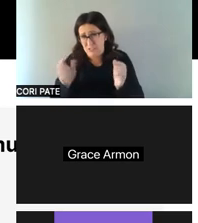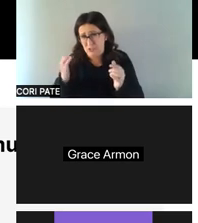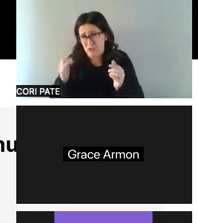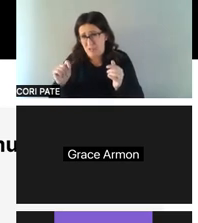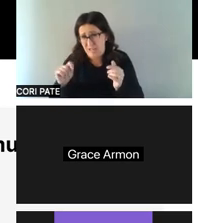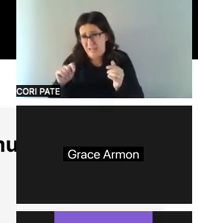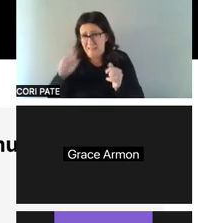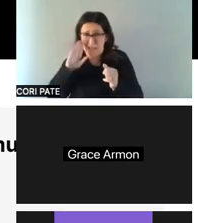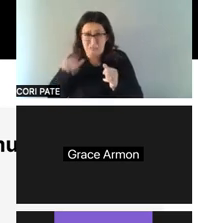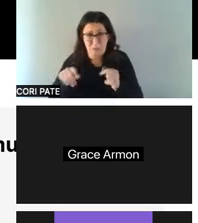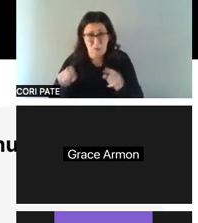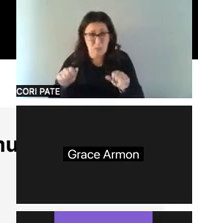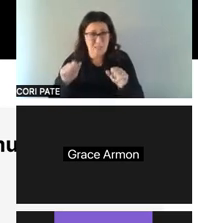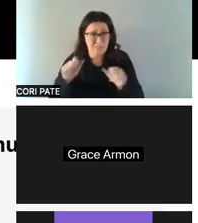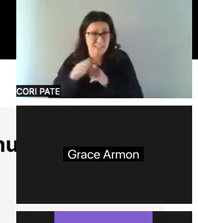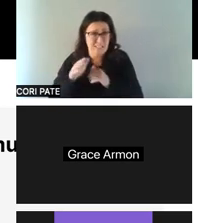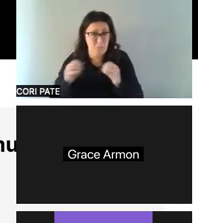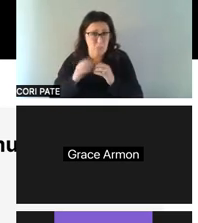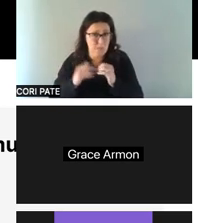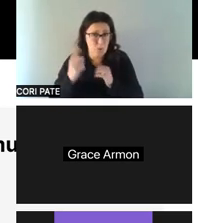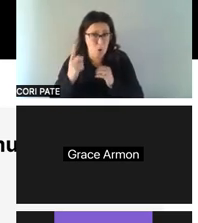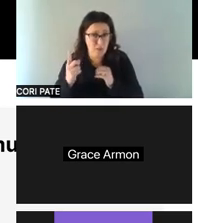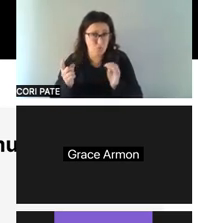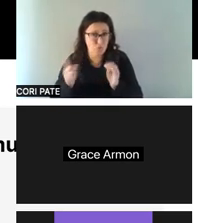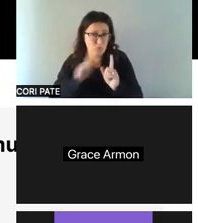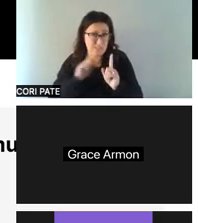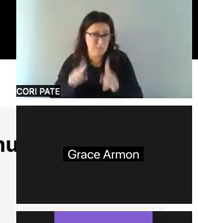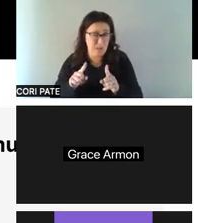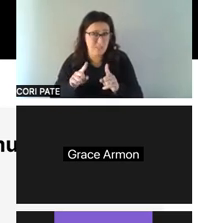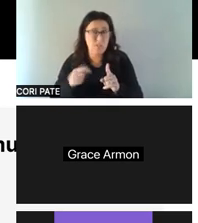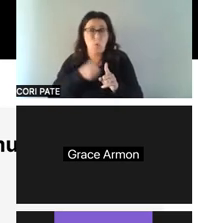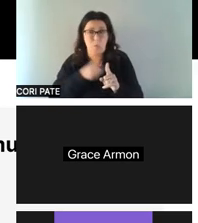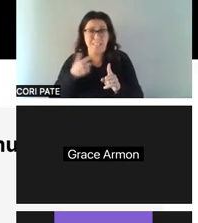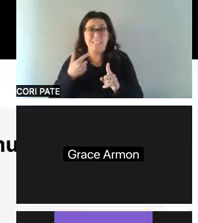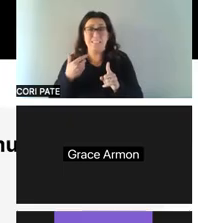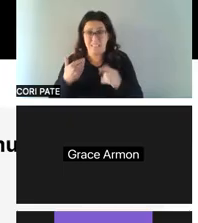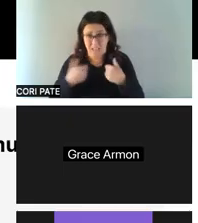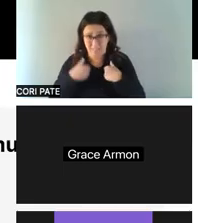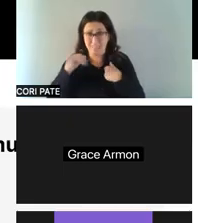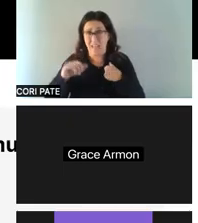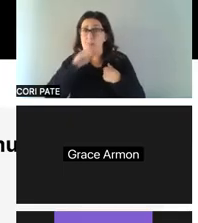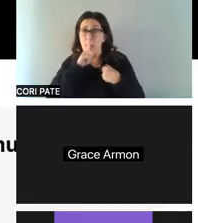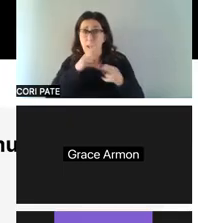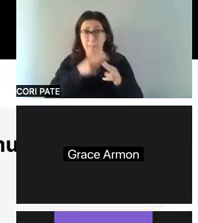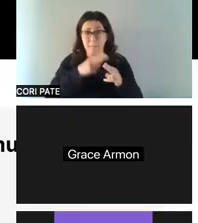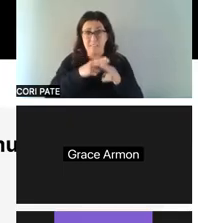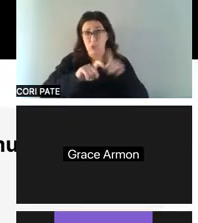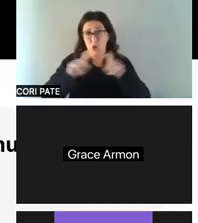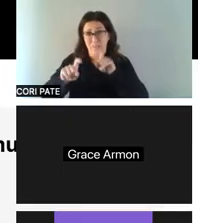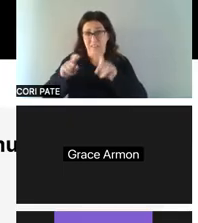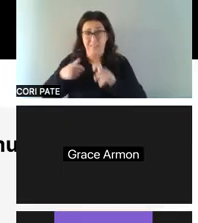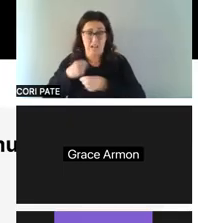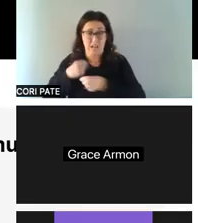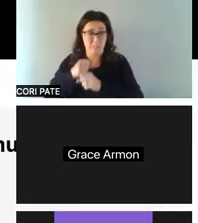one response. Some of your thoughts on, we did have the anonymous survey that I had created in the past and sent out to everyone, asking